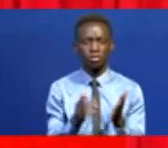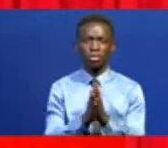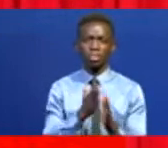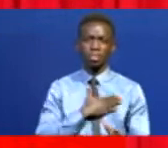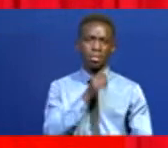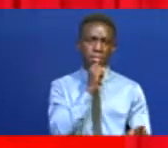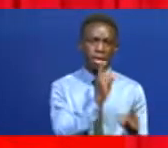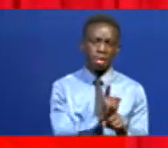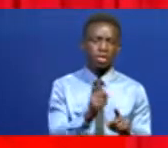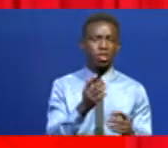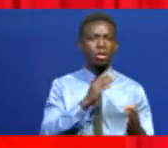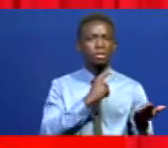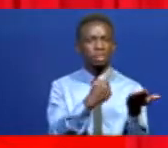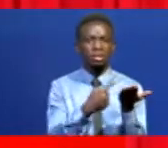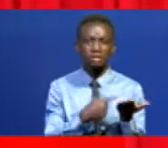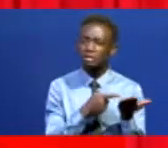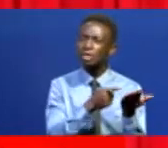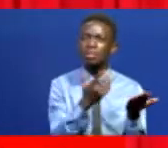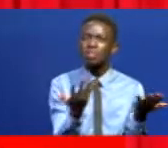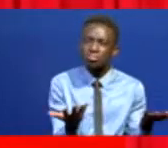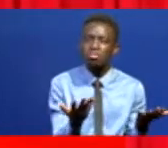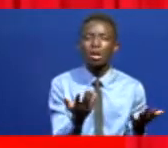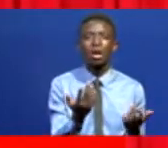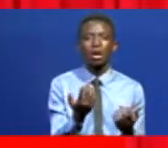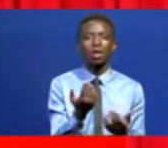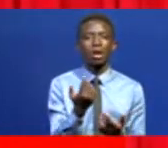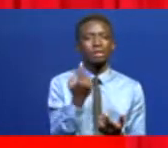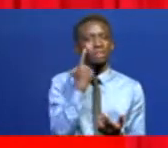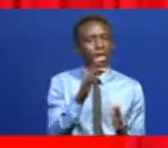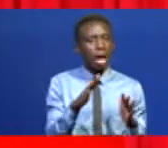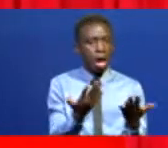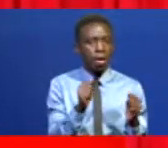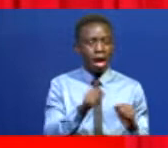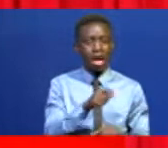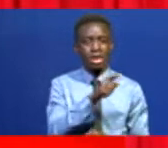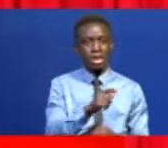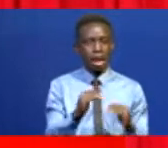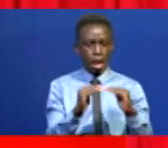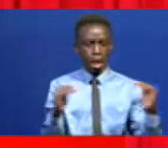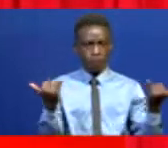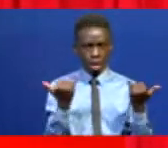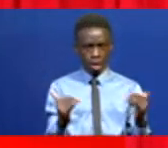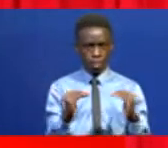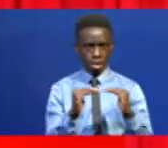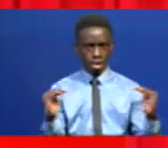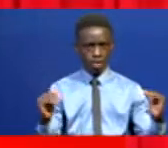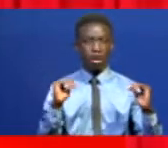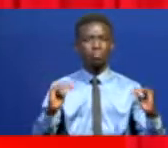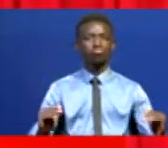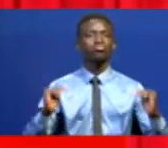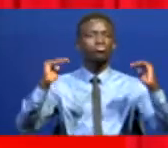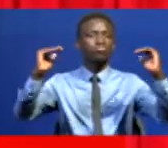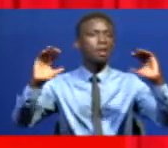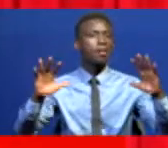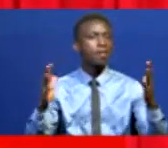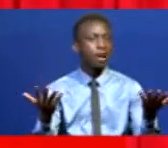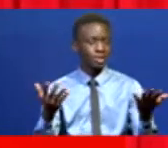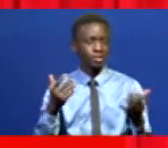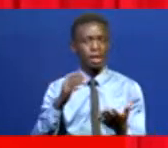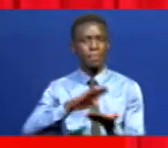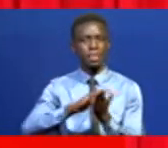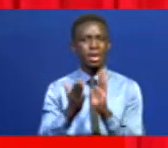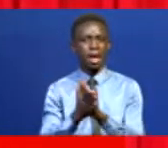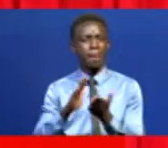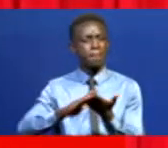Excellency, how we can be able to take this to another level, to contribute to our creative economy,